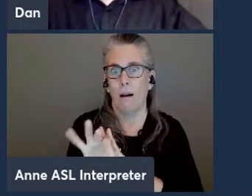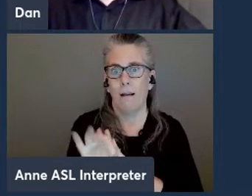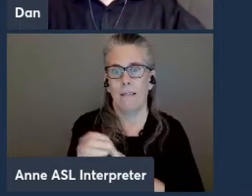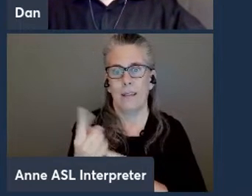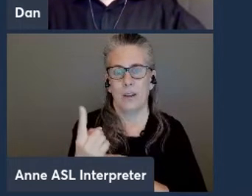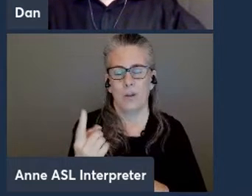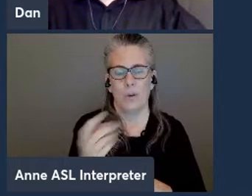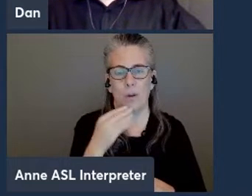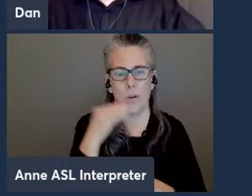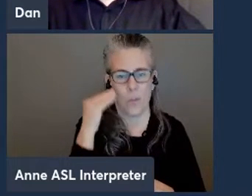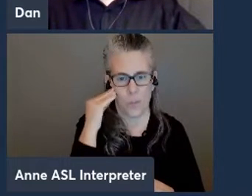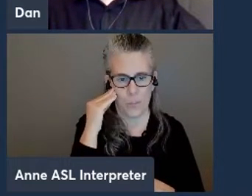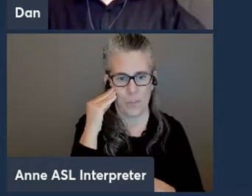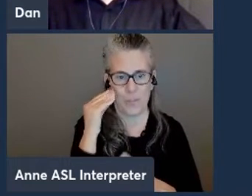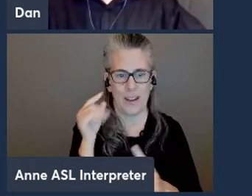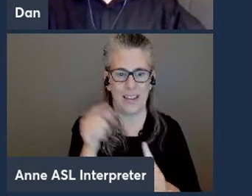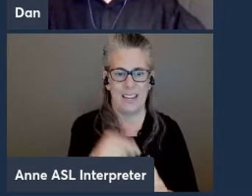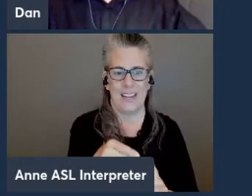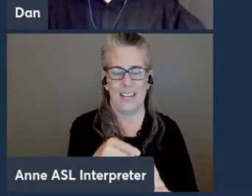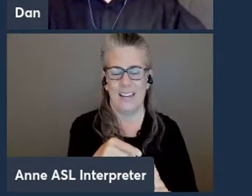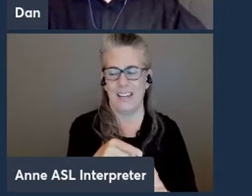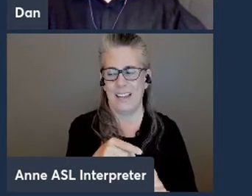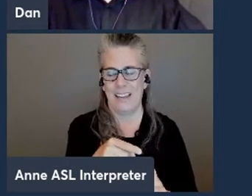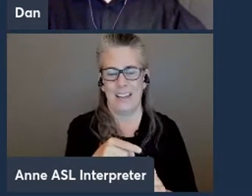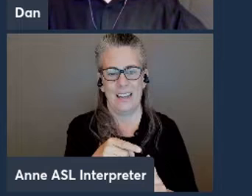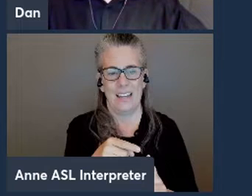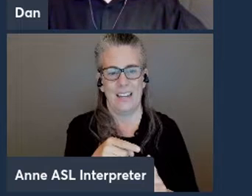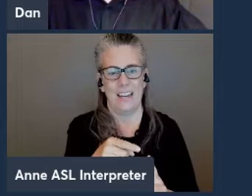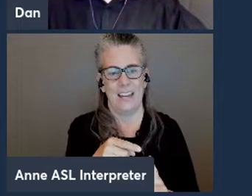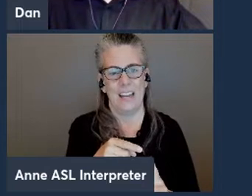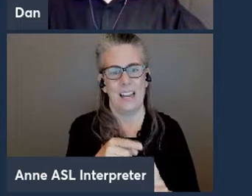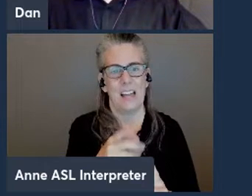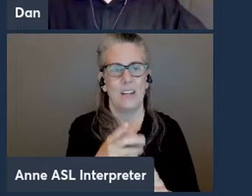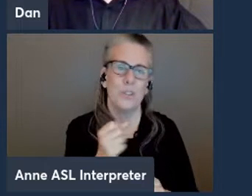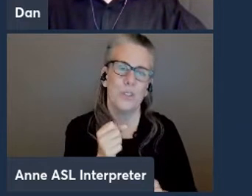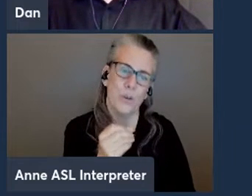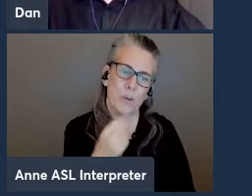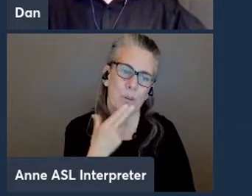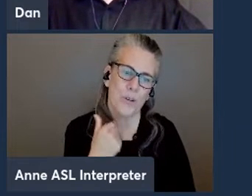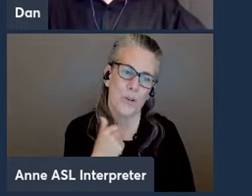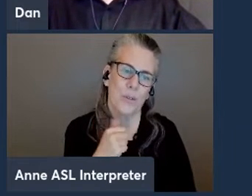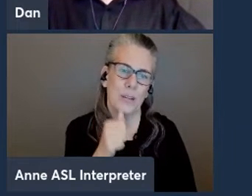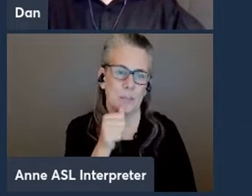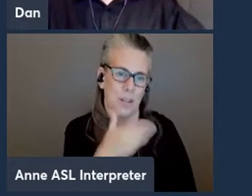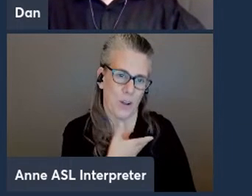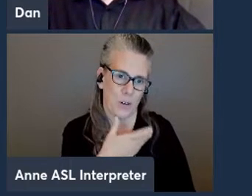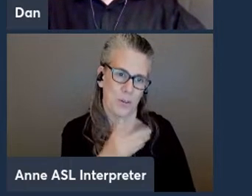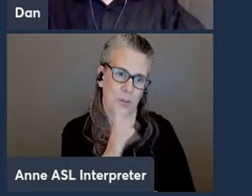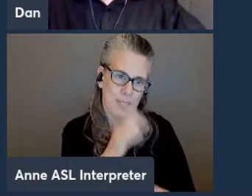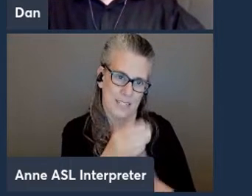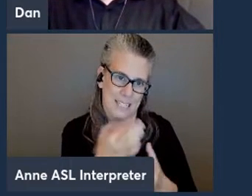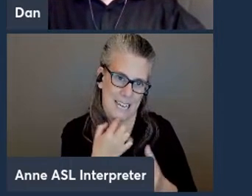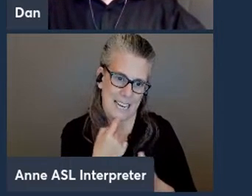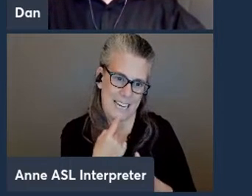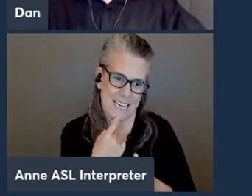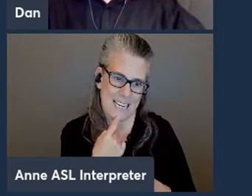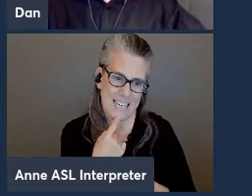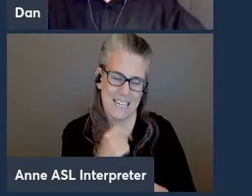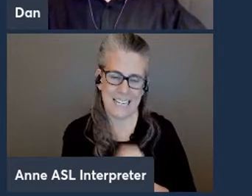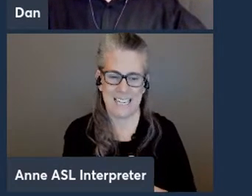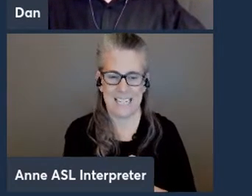here. How about this one? So cute, as my daughter would say. It is